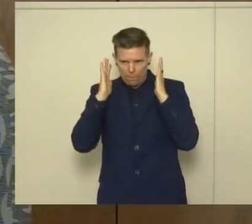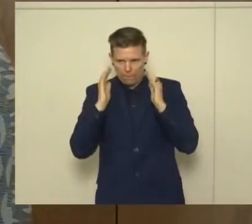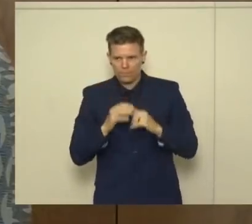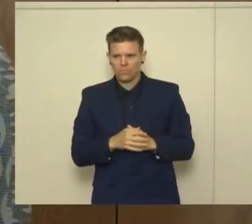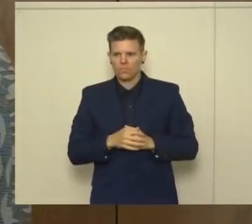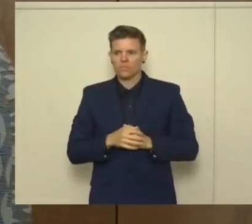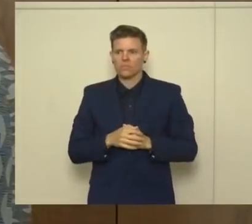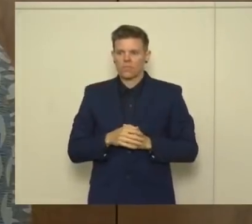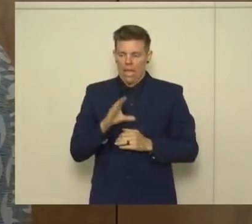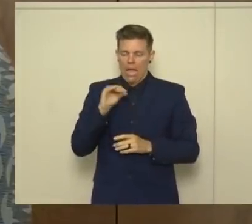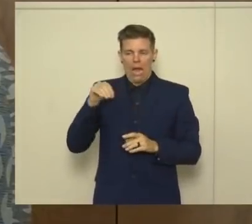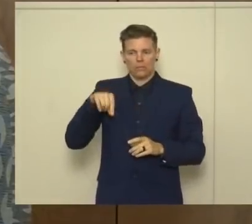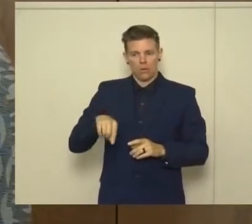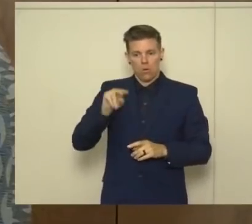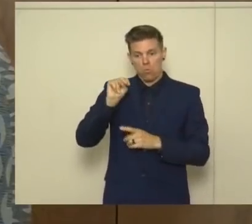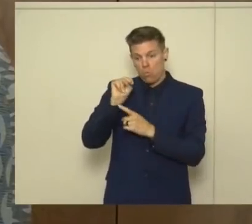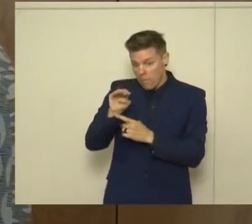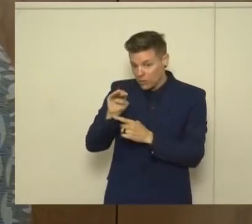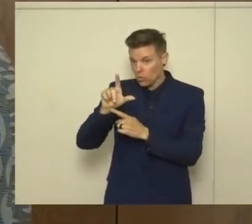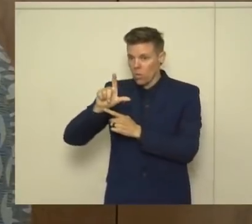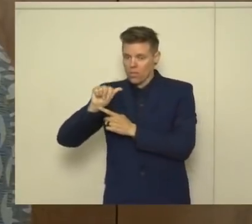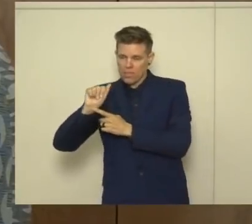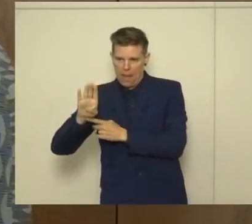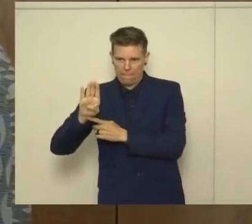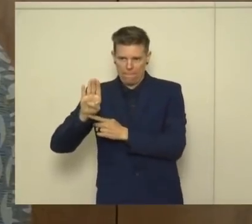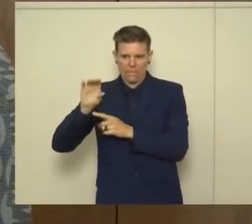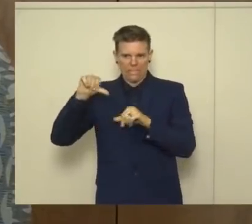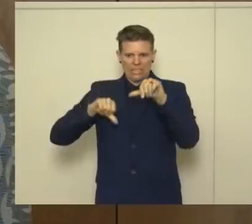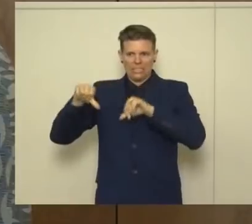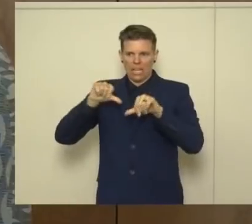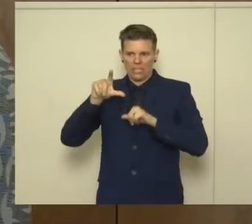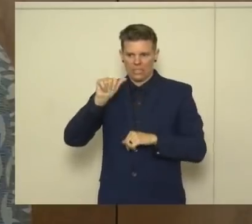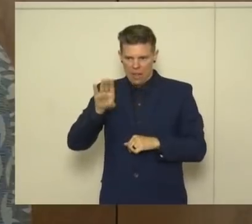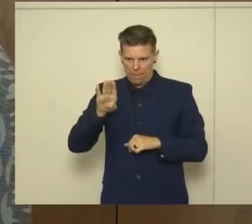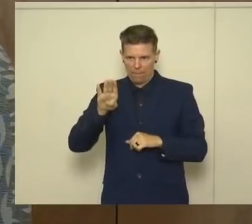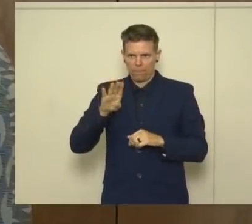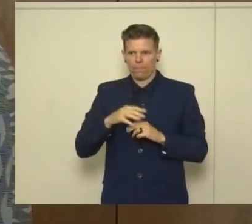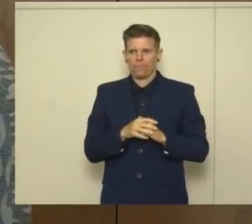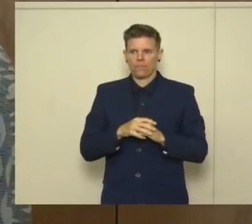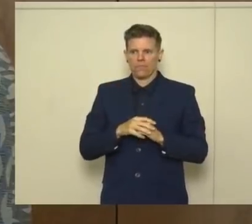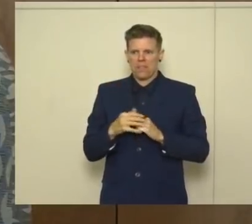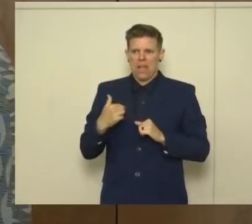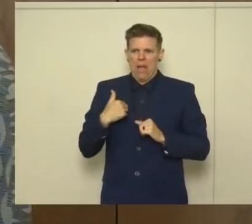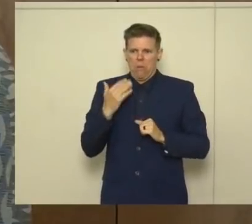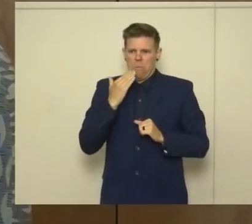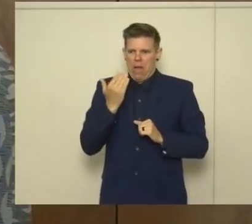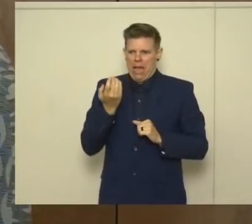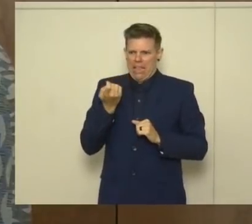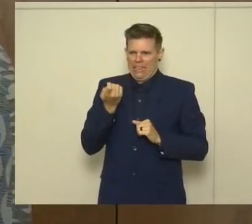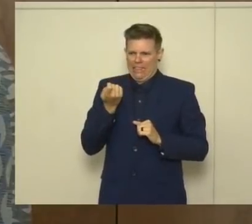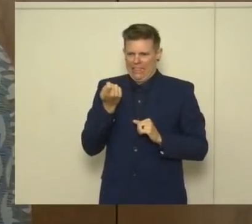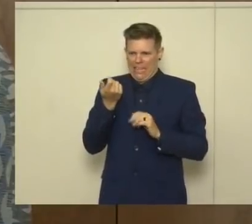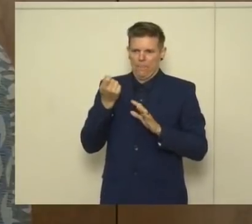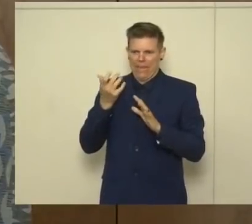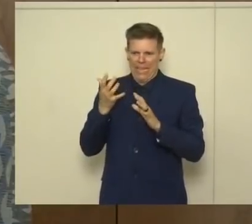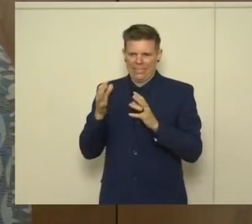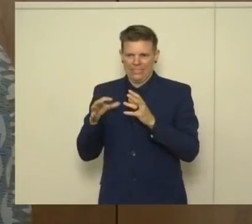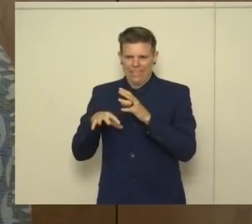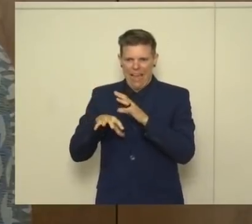going to minimize some of our partners, and so this is an apology to our hospitals and to New